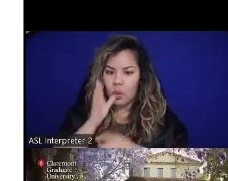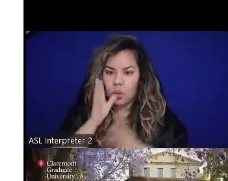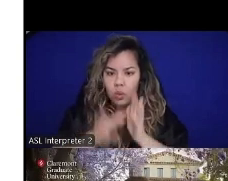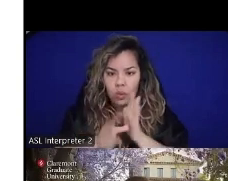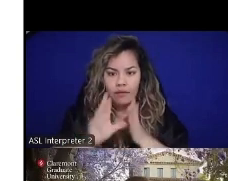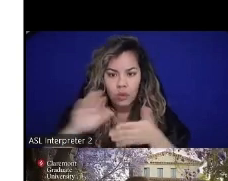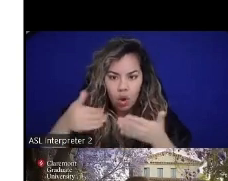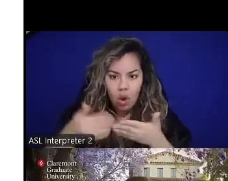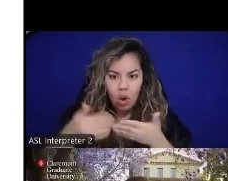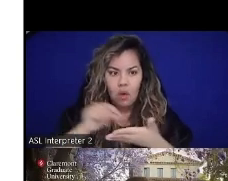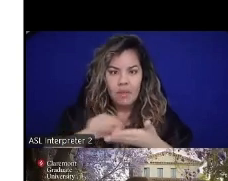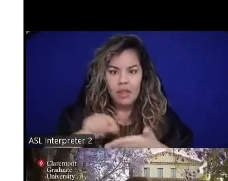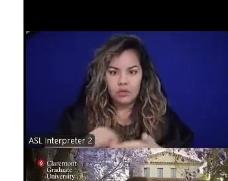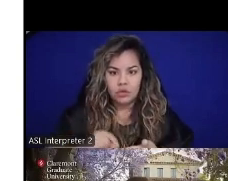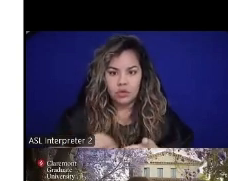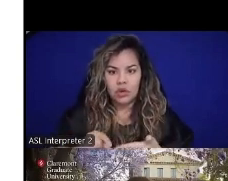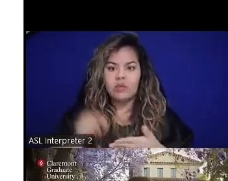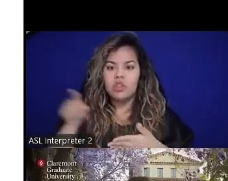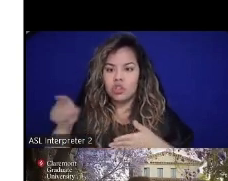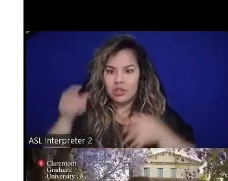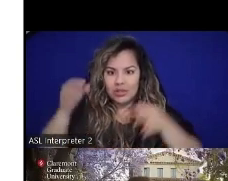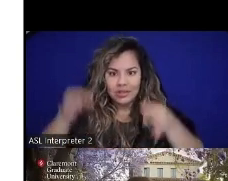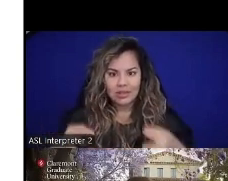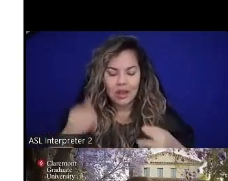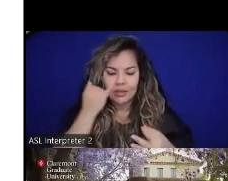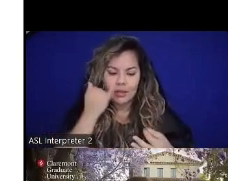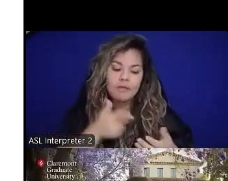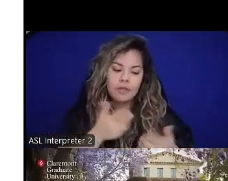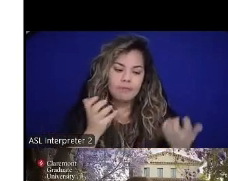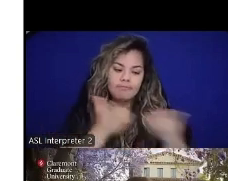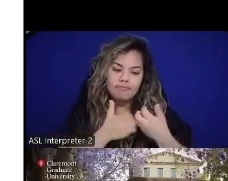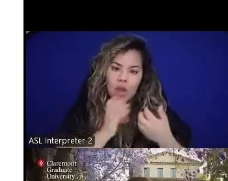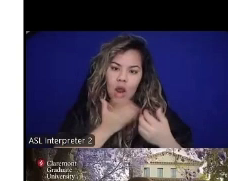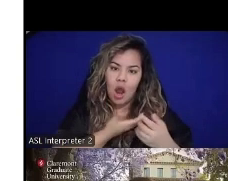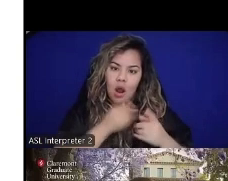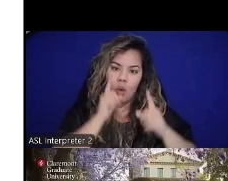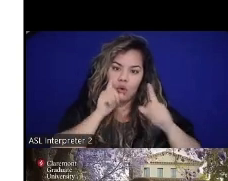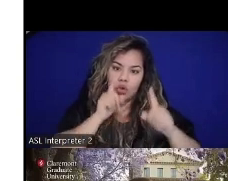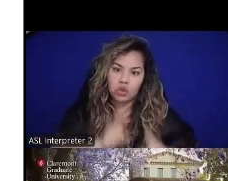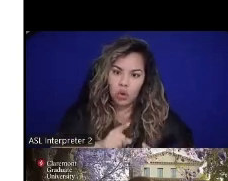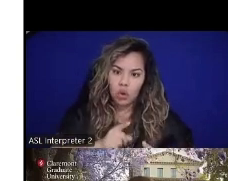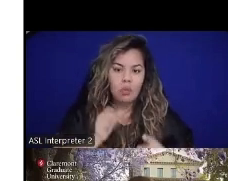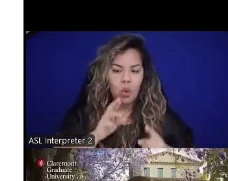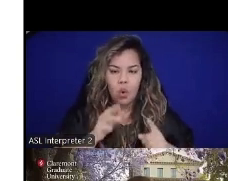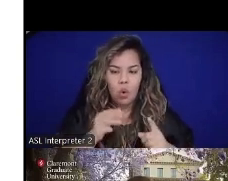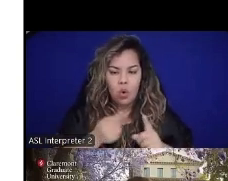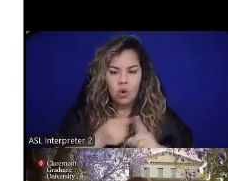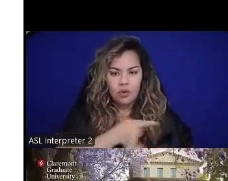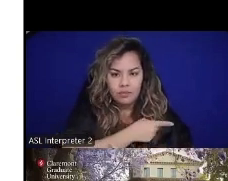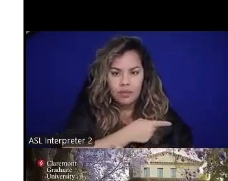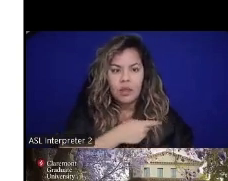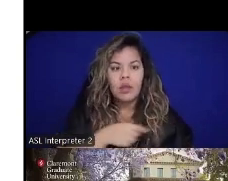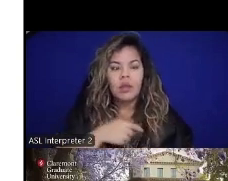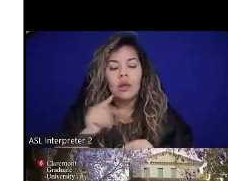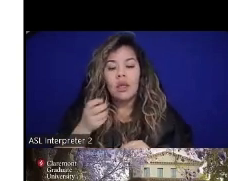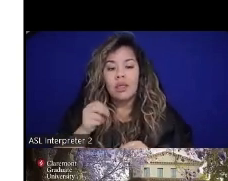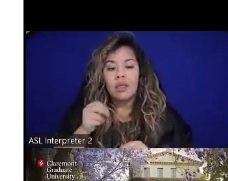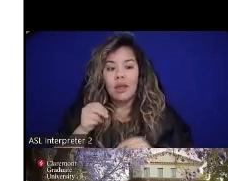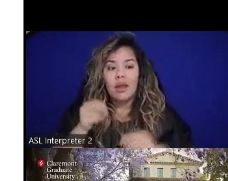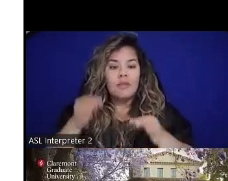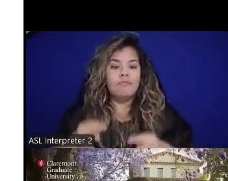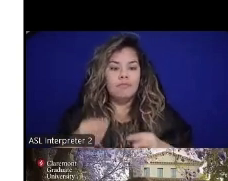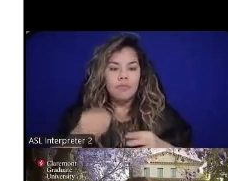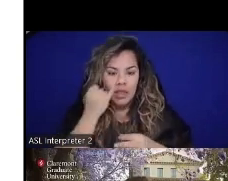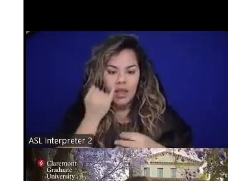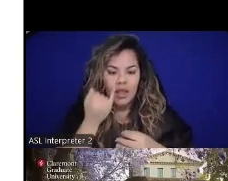they're out of scope or whether they should go to review or to go to the co-editors. Um, and